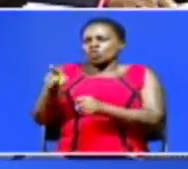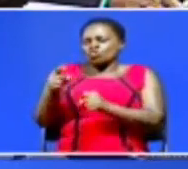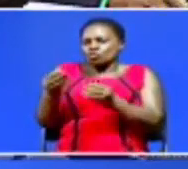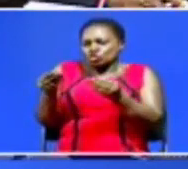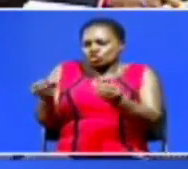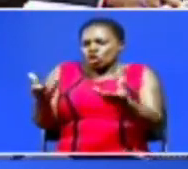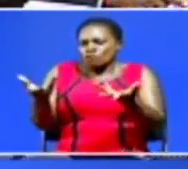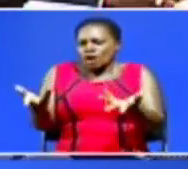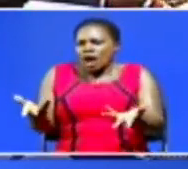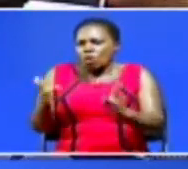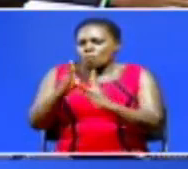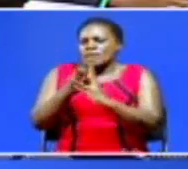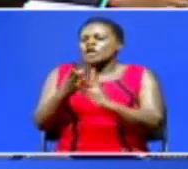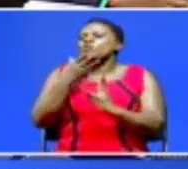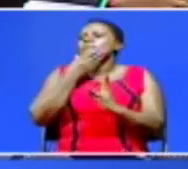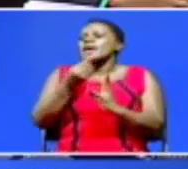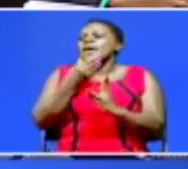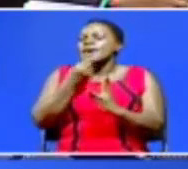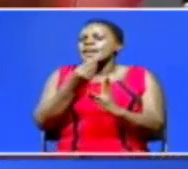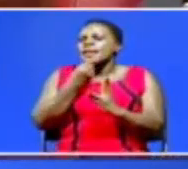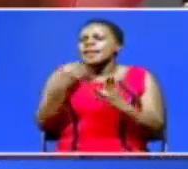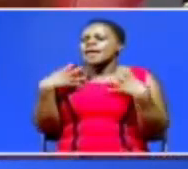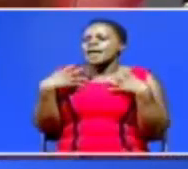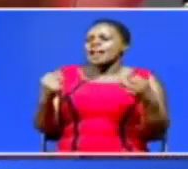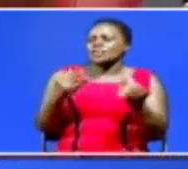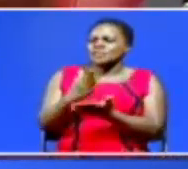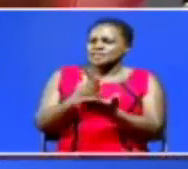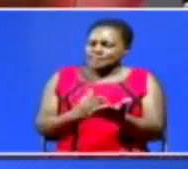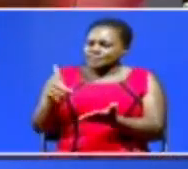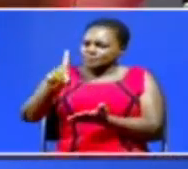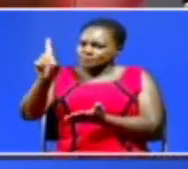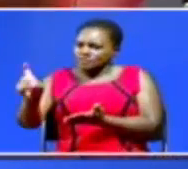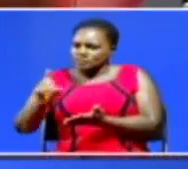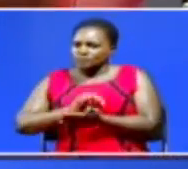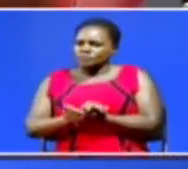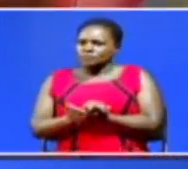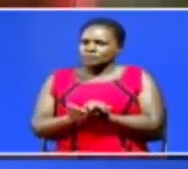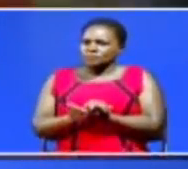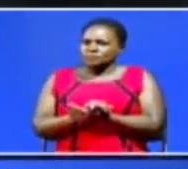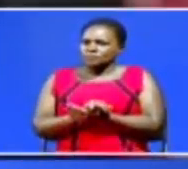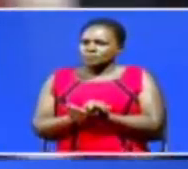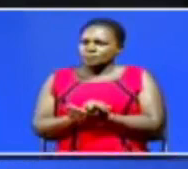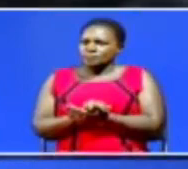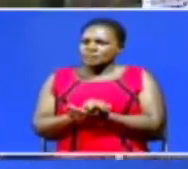overcome the cartels that are in the health sector to the point that